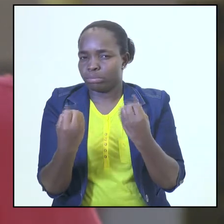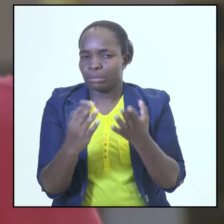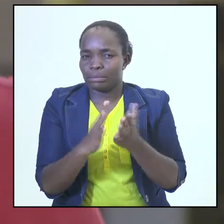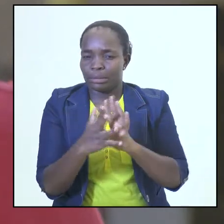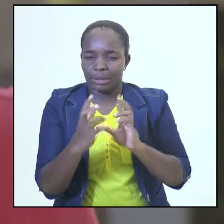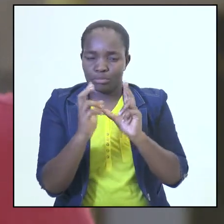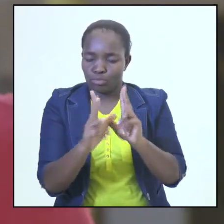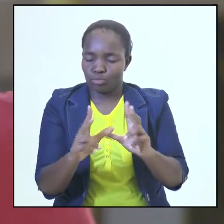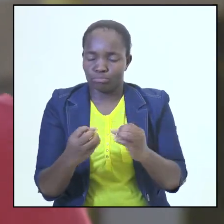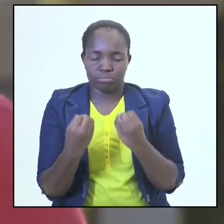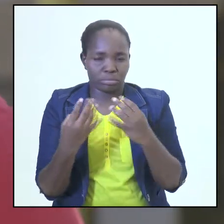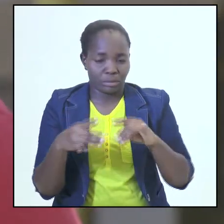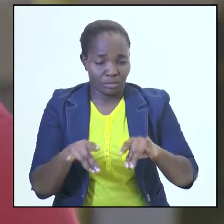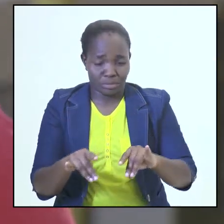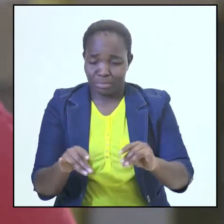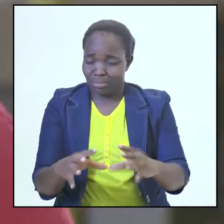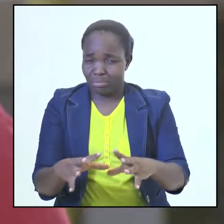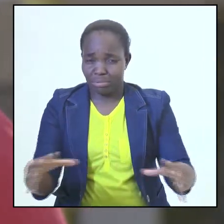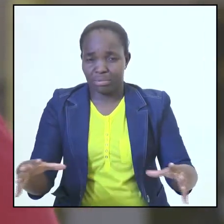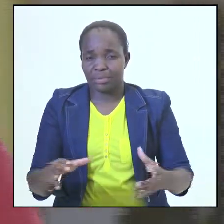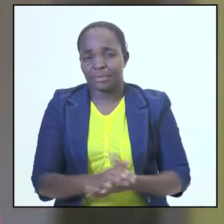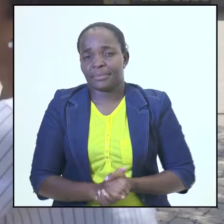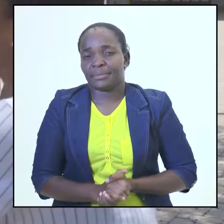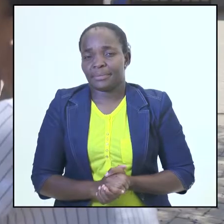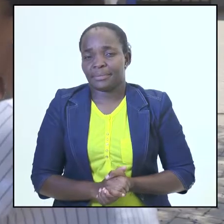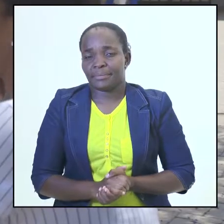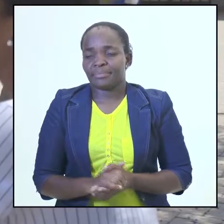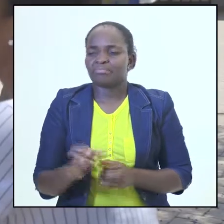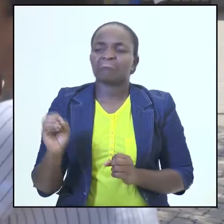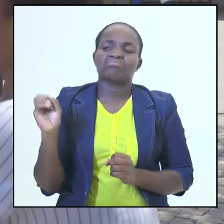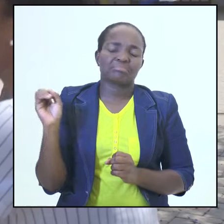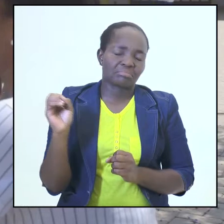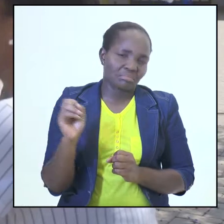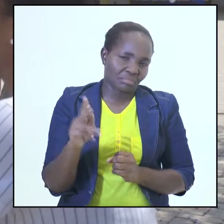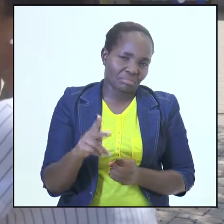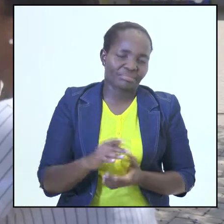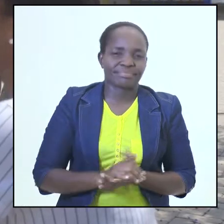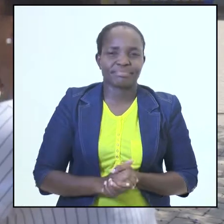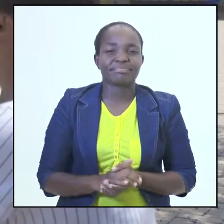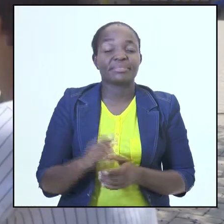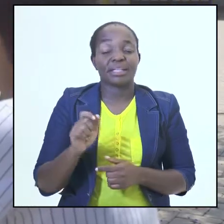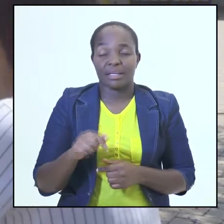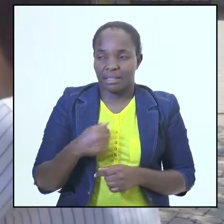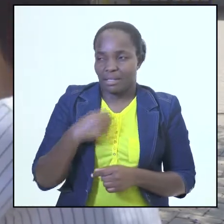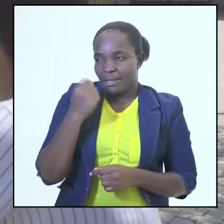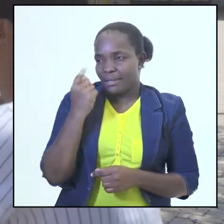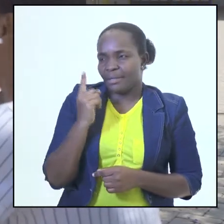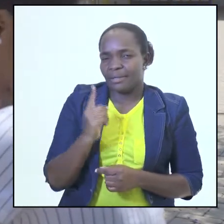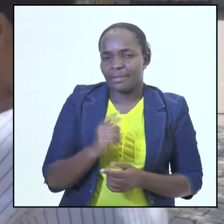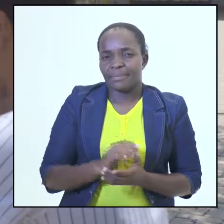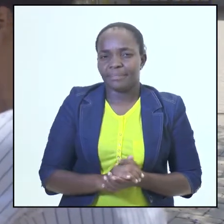cheetah population very healthy. Yeah, that's better, right? Okay, now I get it. Yeah, there we